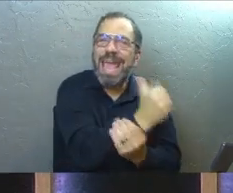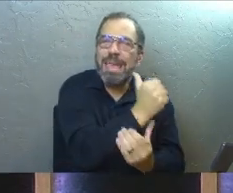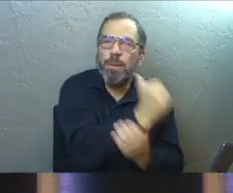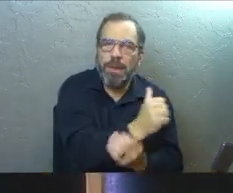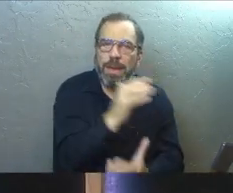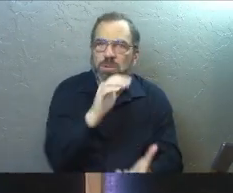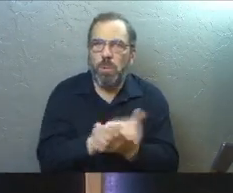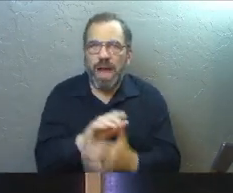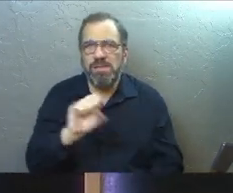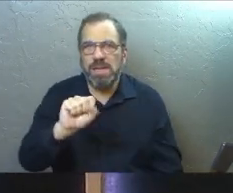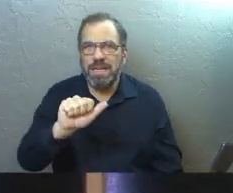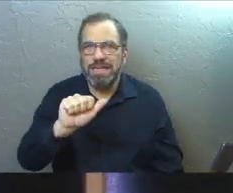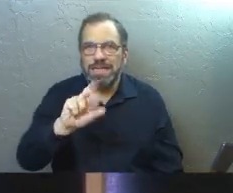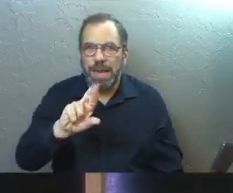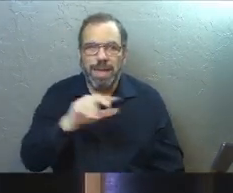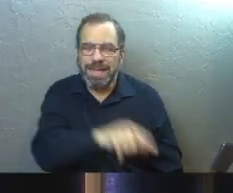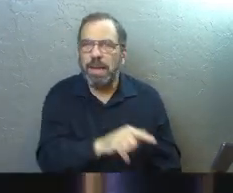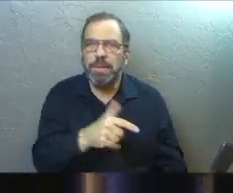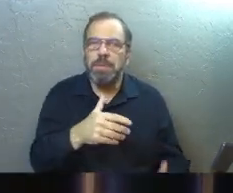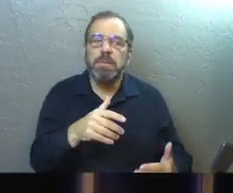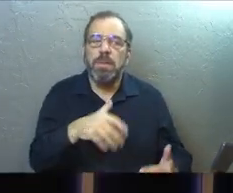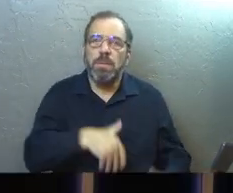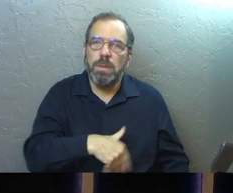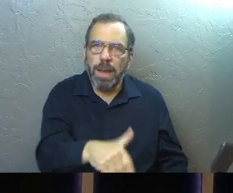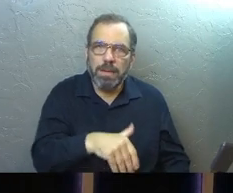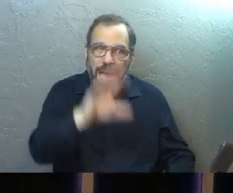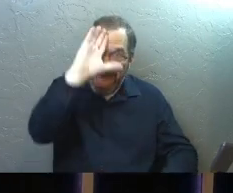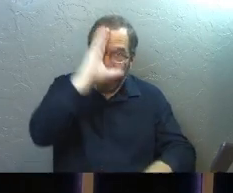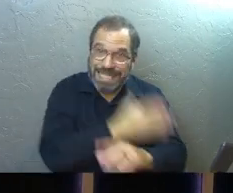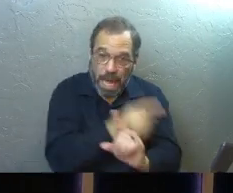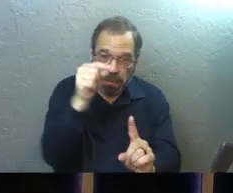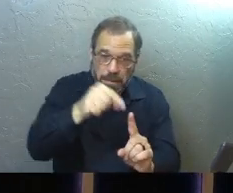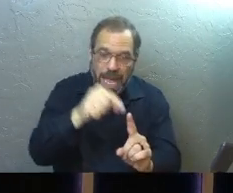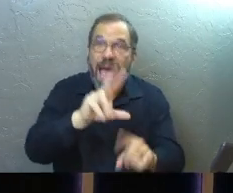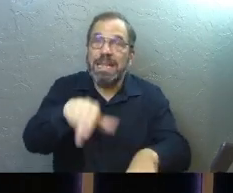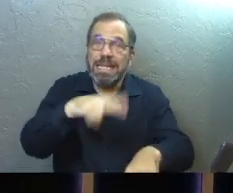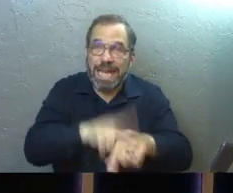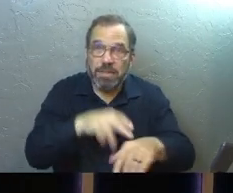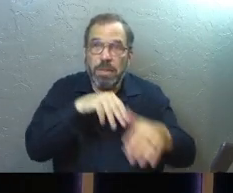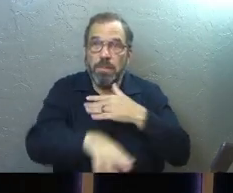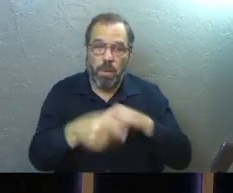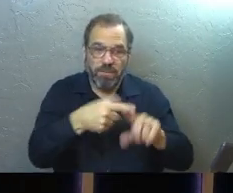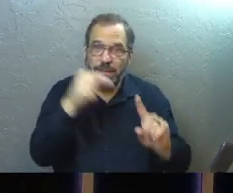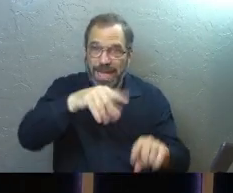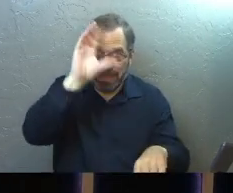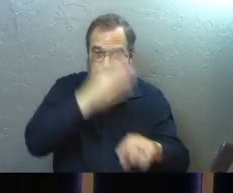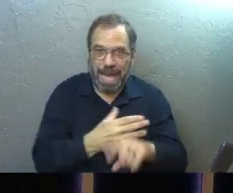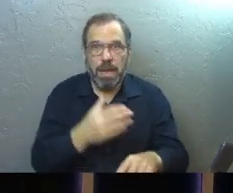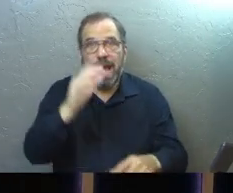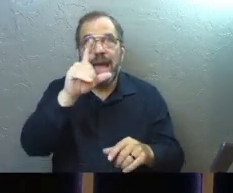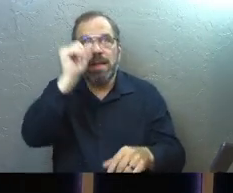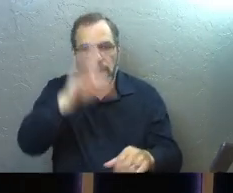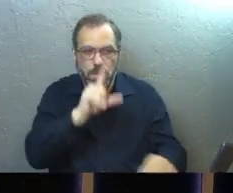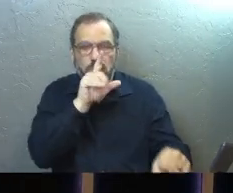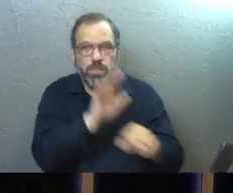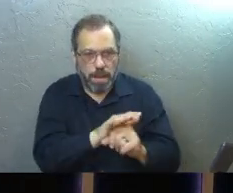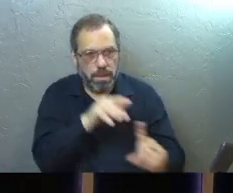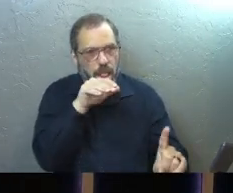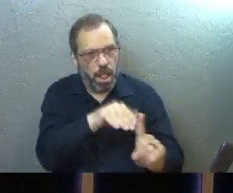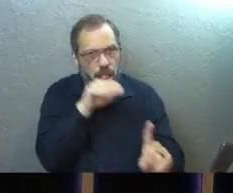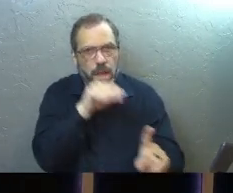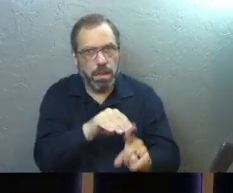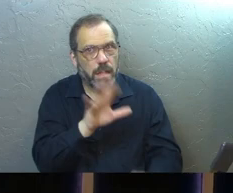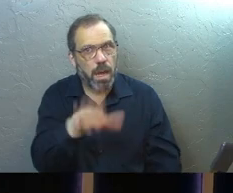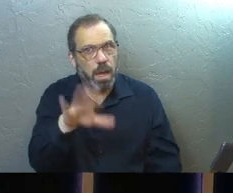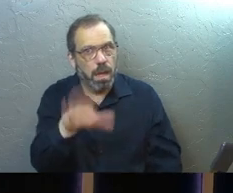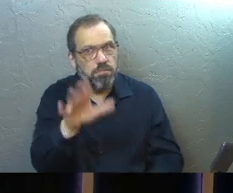and to Sarah that they would have a child, specifically a son, and that a nation would come from him. And he keeps repeating the promise to them. And this is